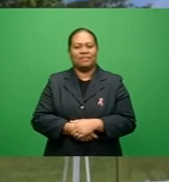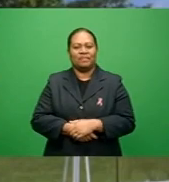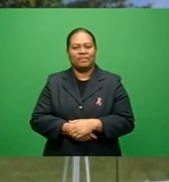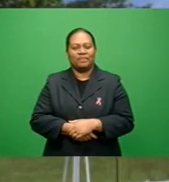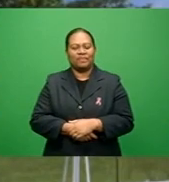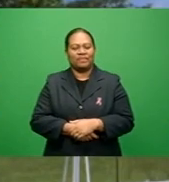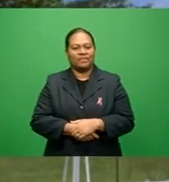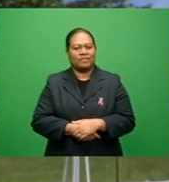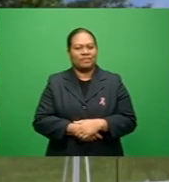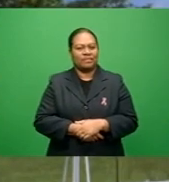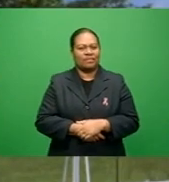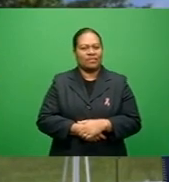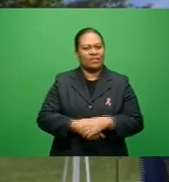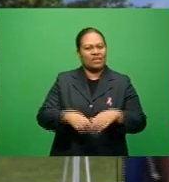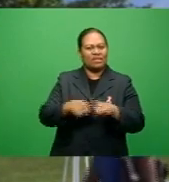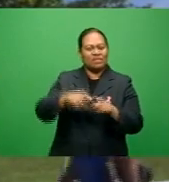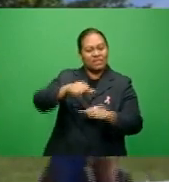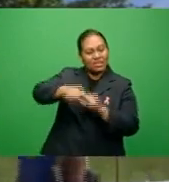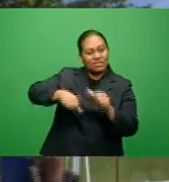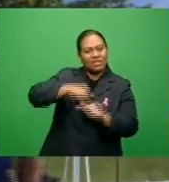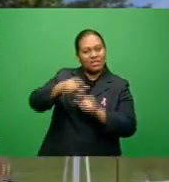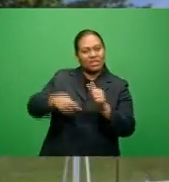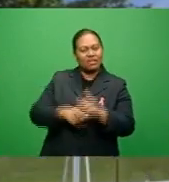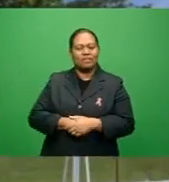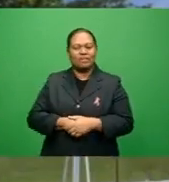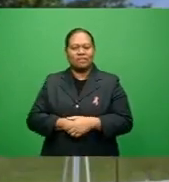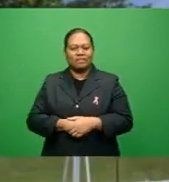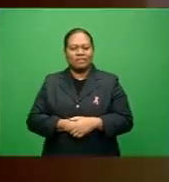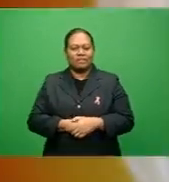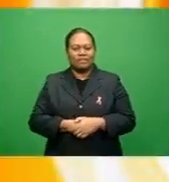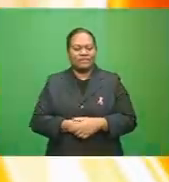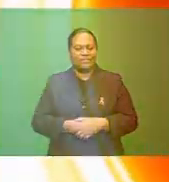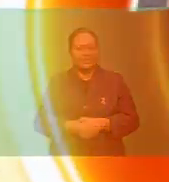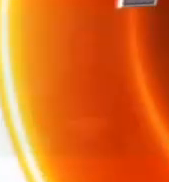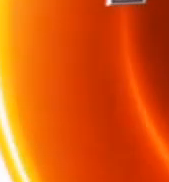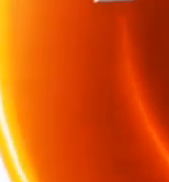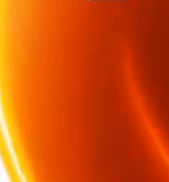be representing the association in that tournament.